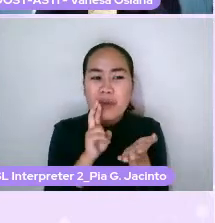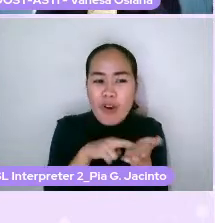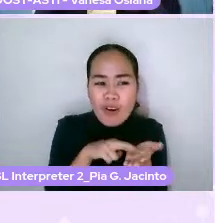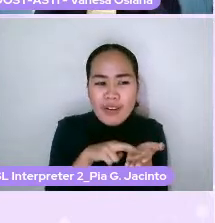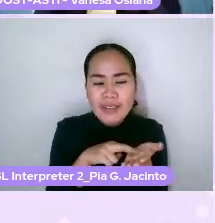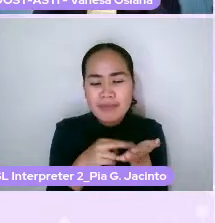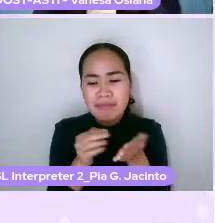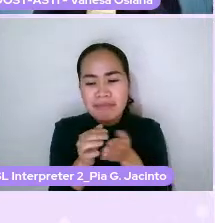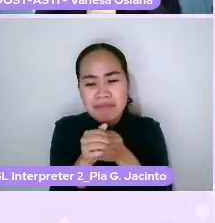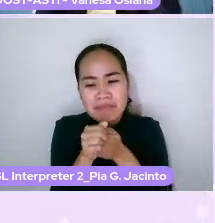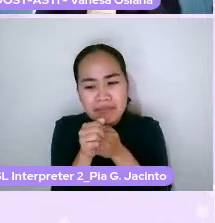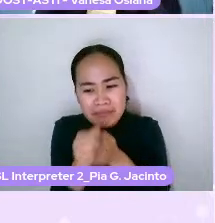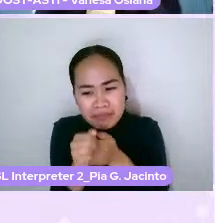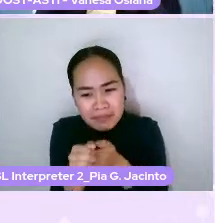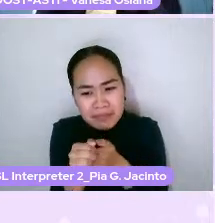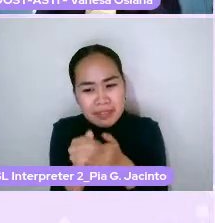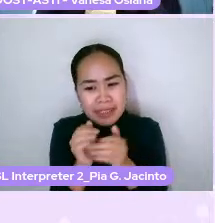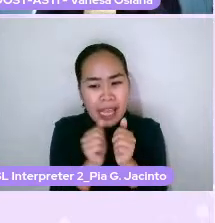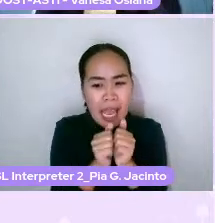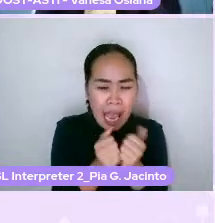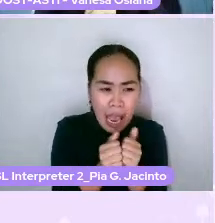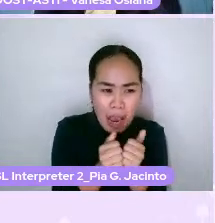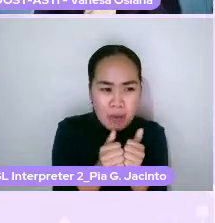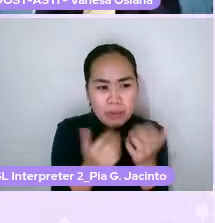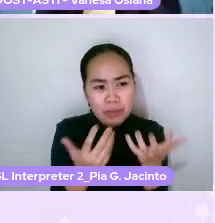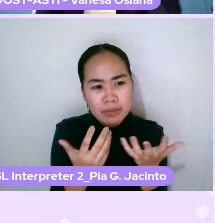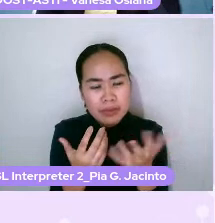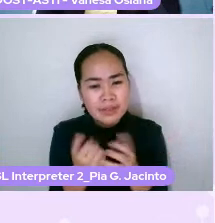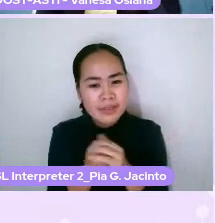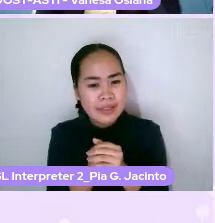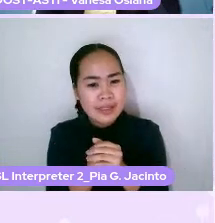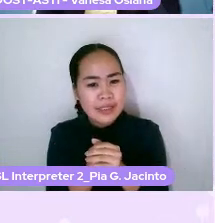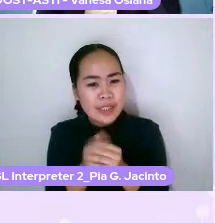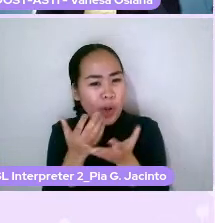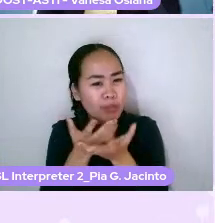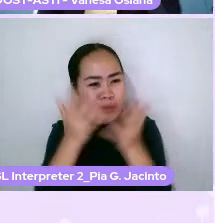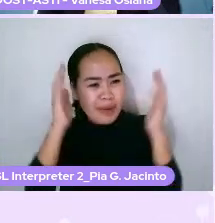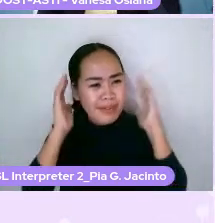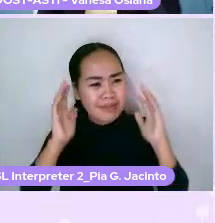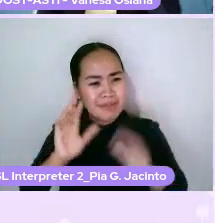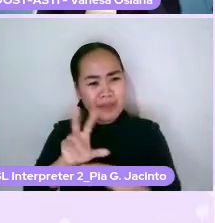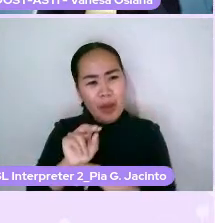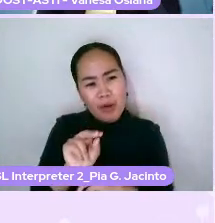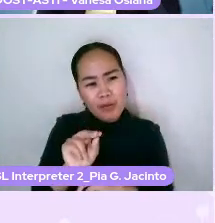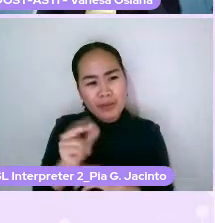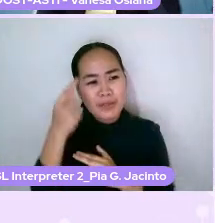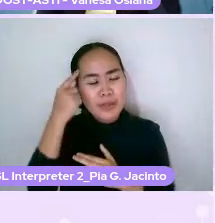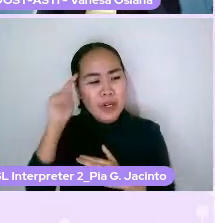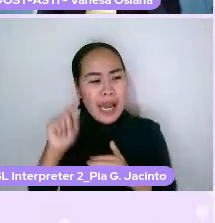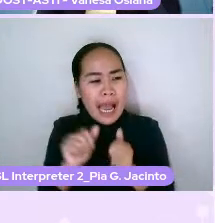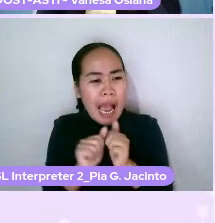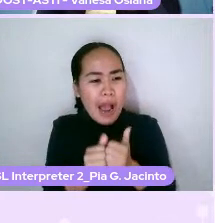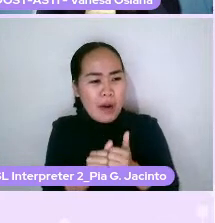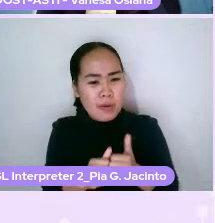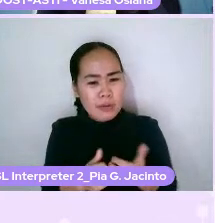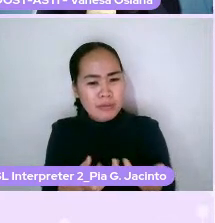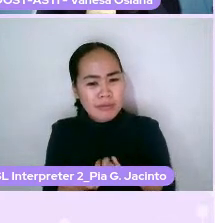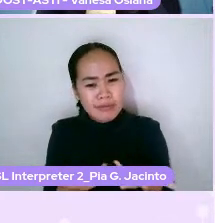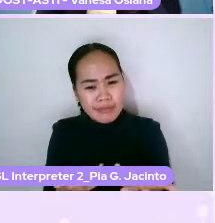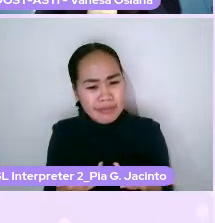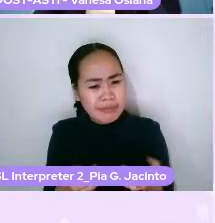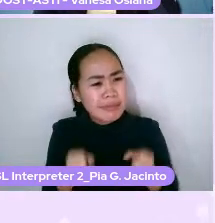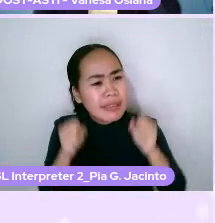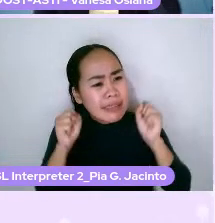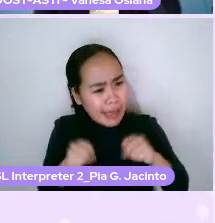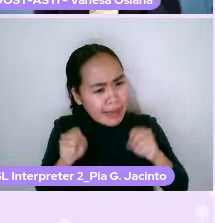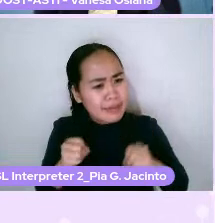leader, and a good decision maker. Do not be overwhelmed and have the courage to show the world what we can do to make a